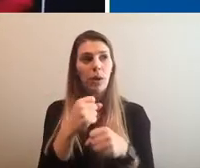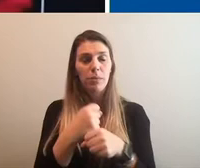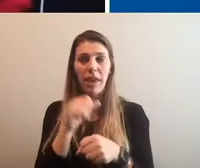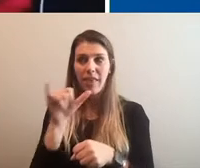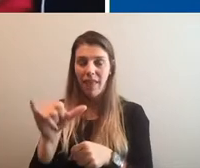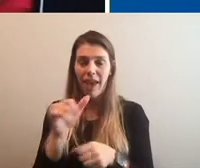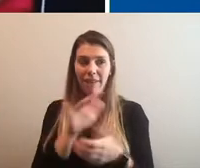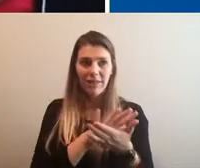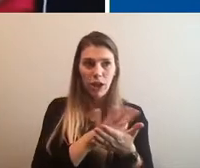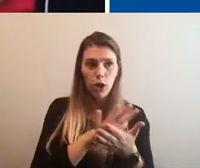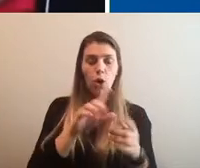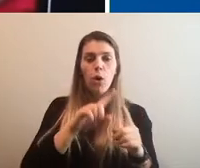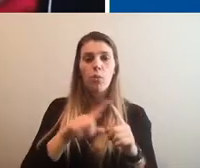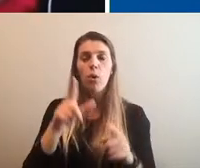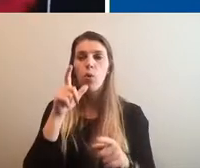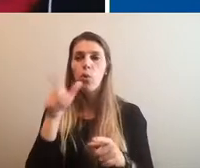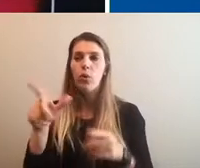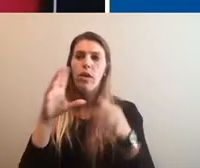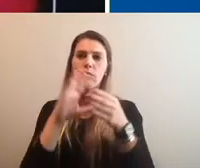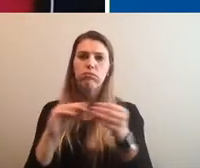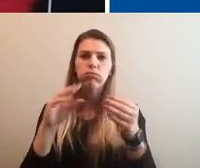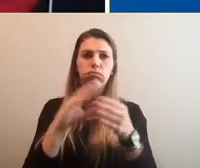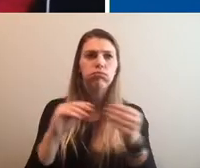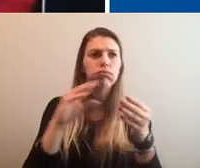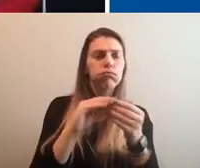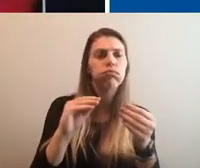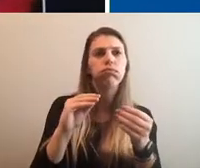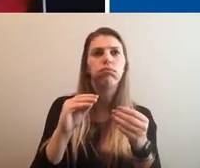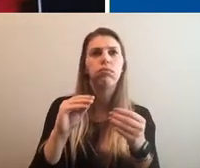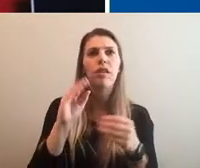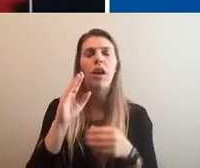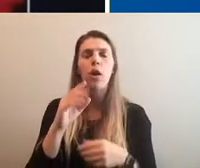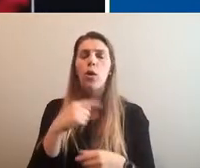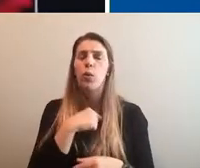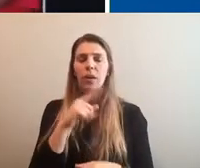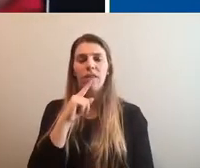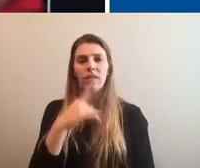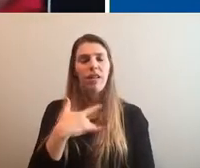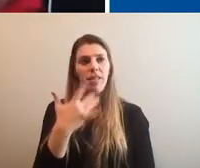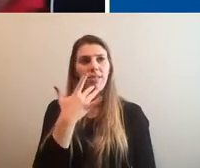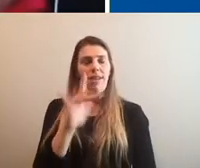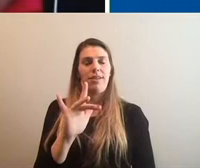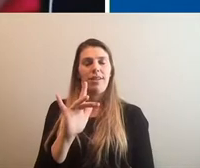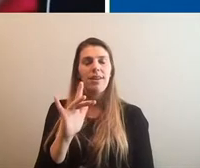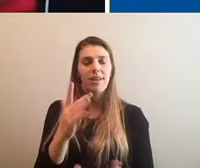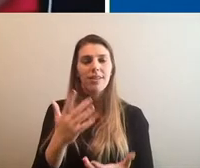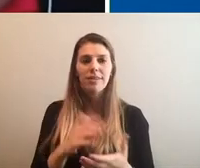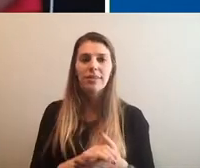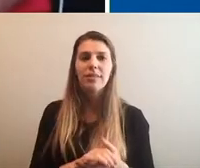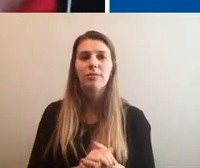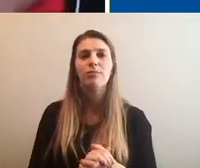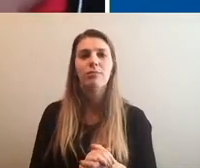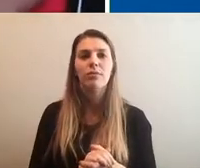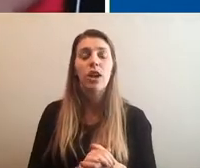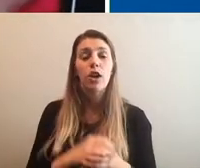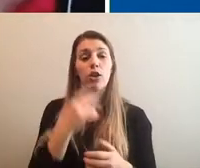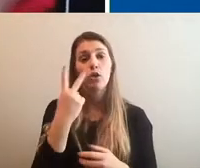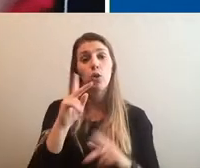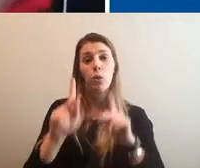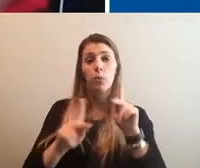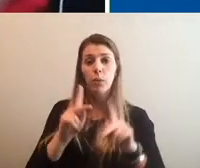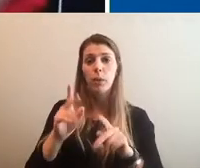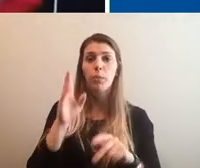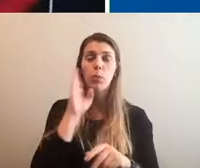more importantly, to the voices that were raised there. We couldn't be luckier, and I mean this, to have the two people that will